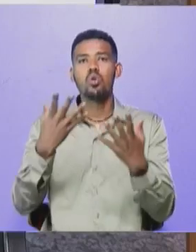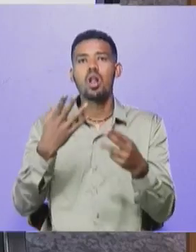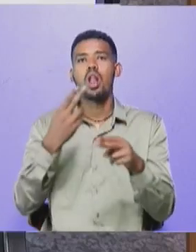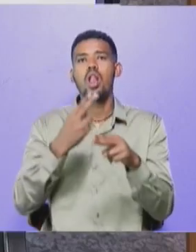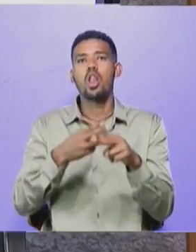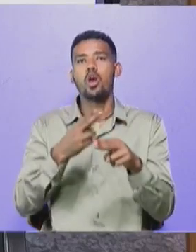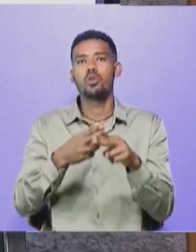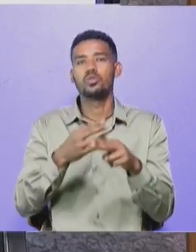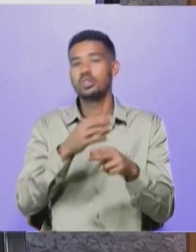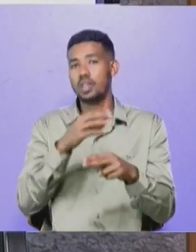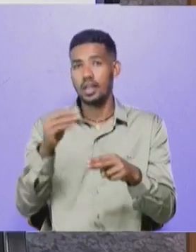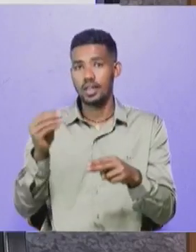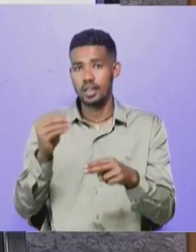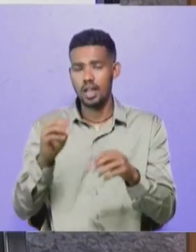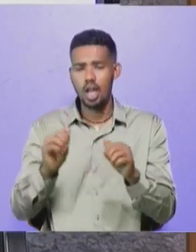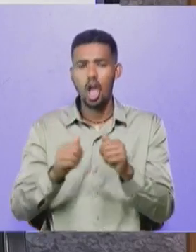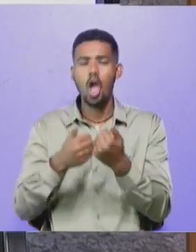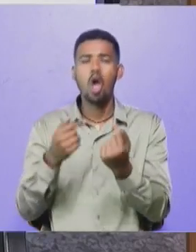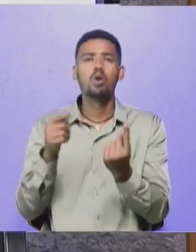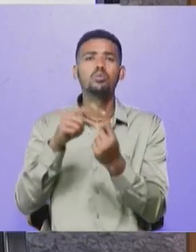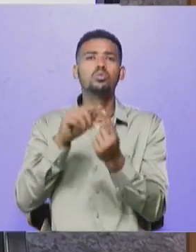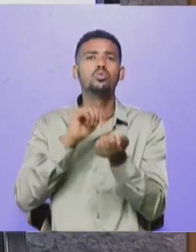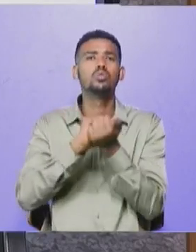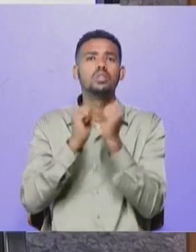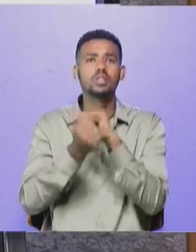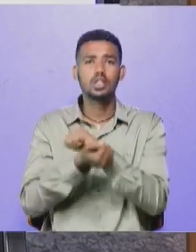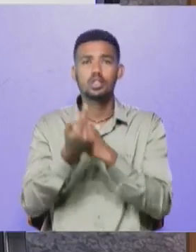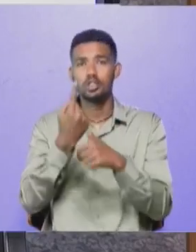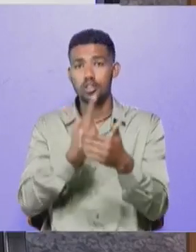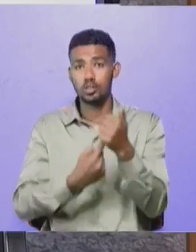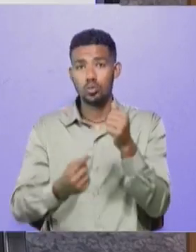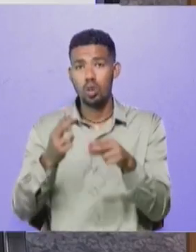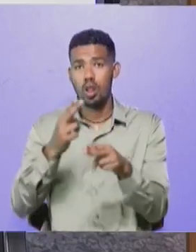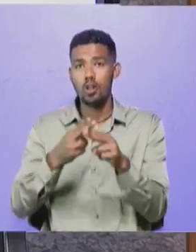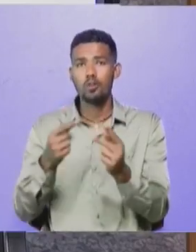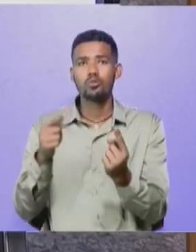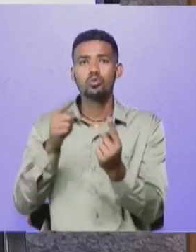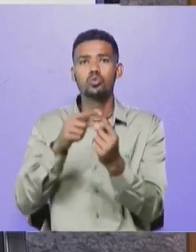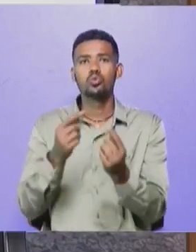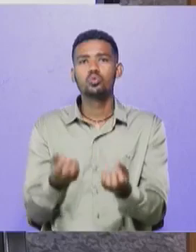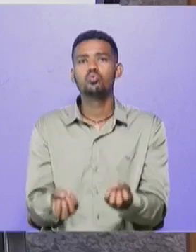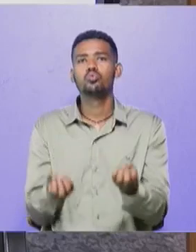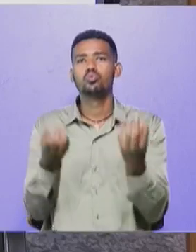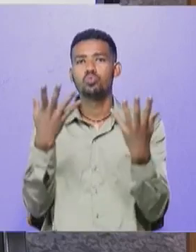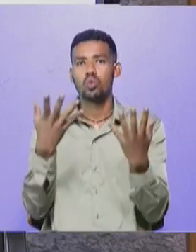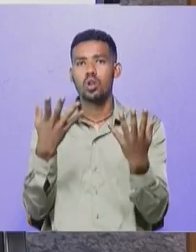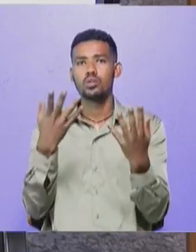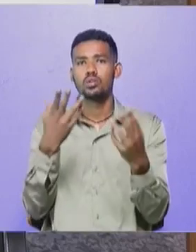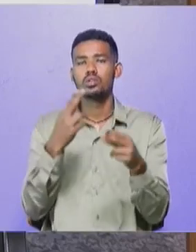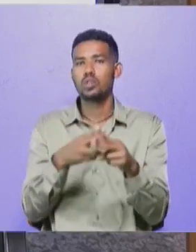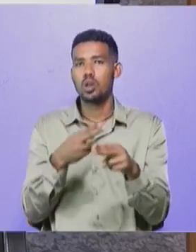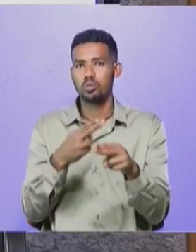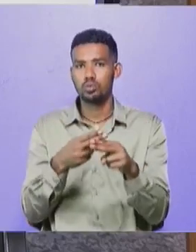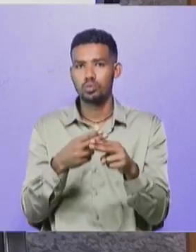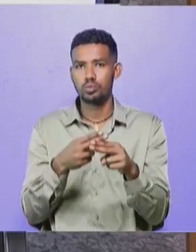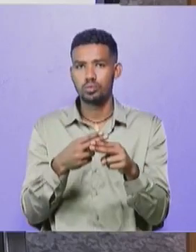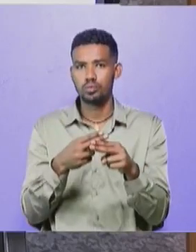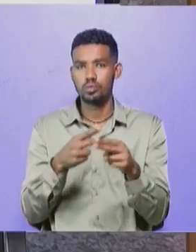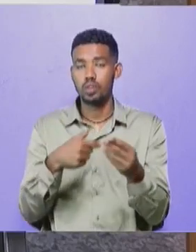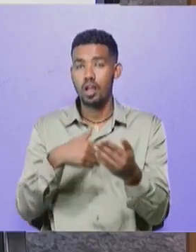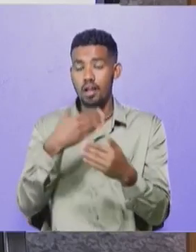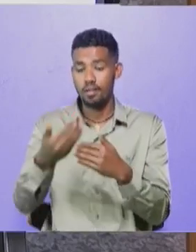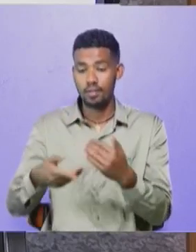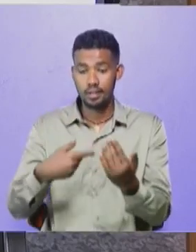nouns and how to change singular nouns to plural nouns. After this